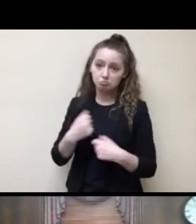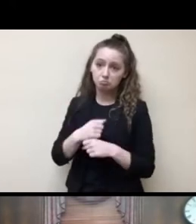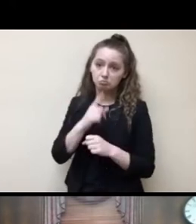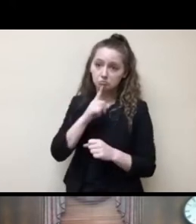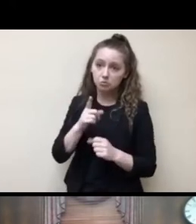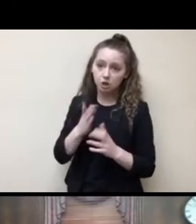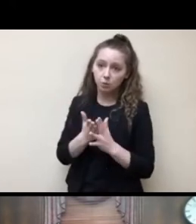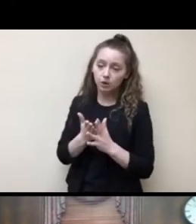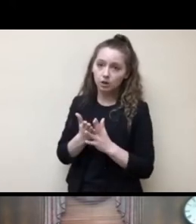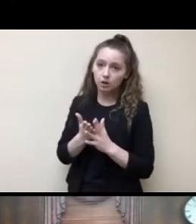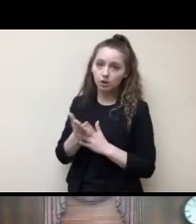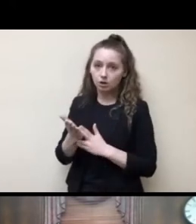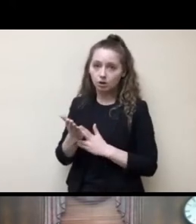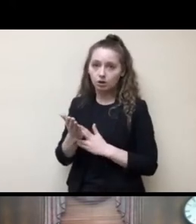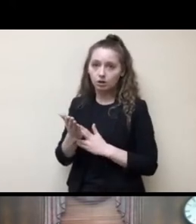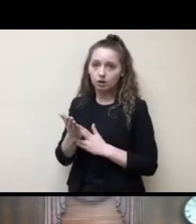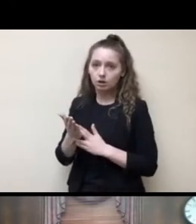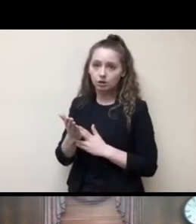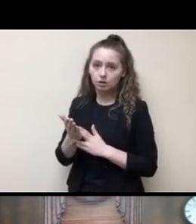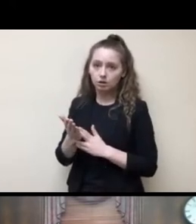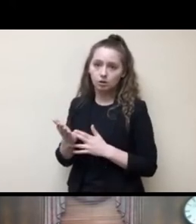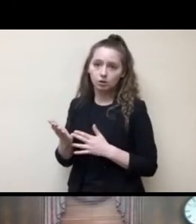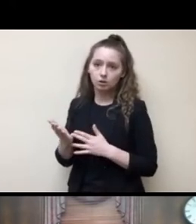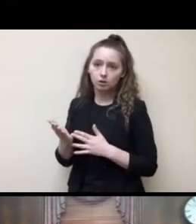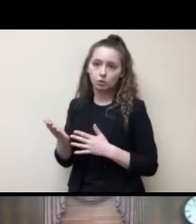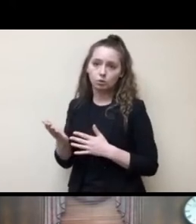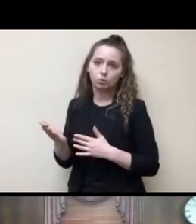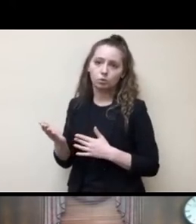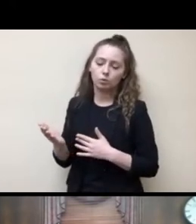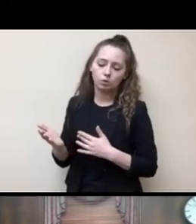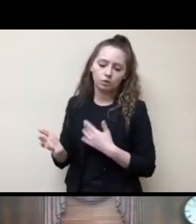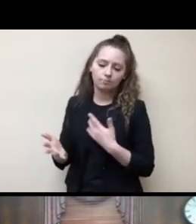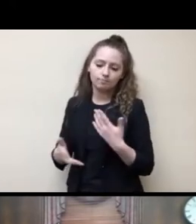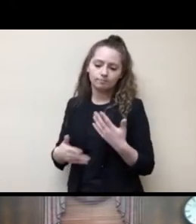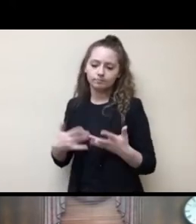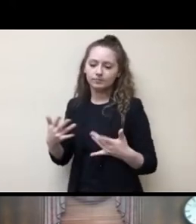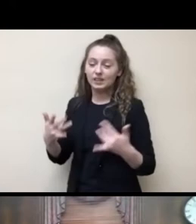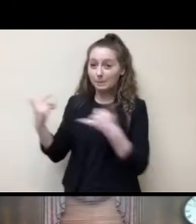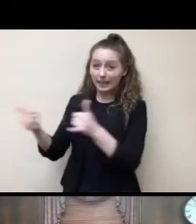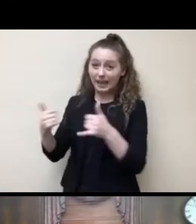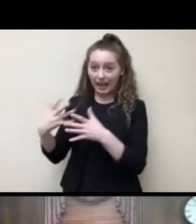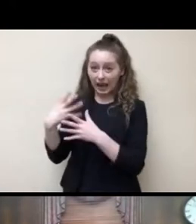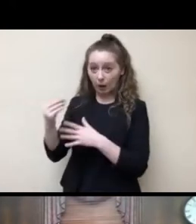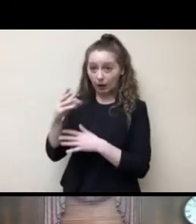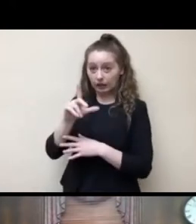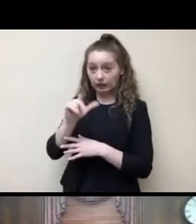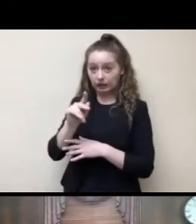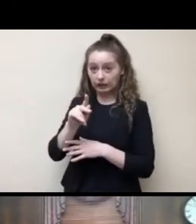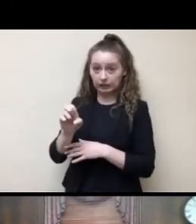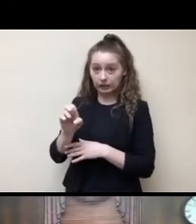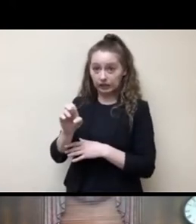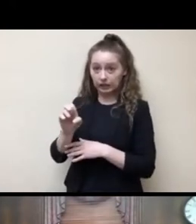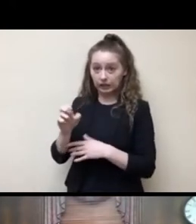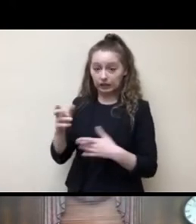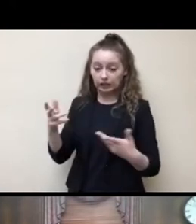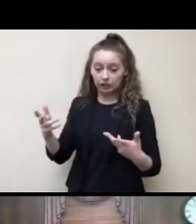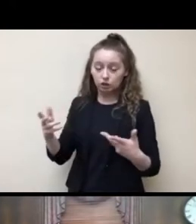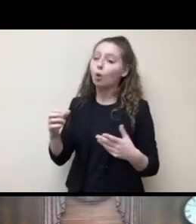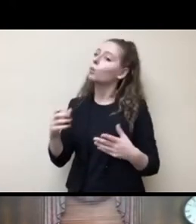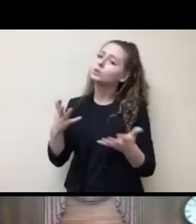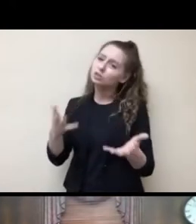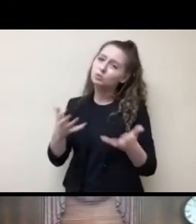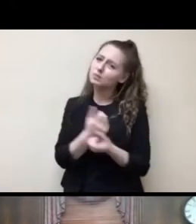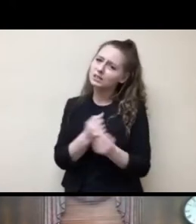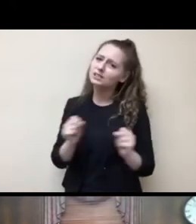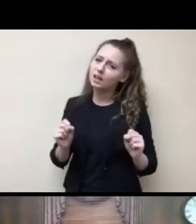gathering and the playing basically out in the lake in a cautious manner. So we just want to be safe.